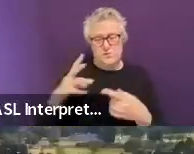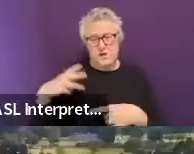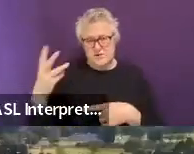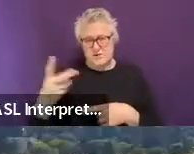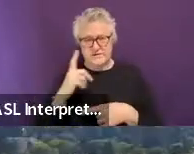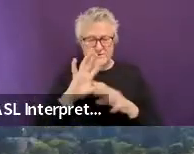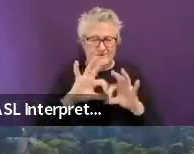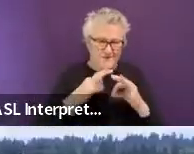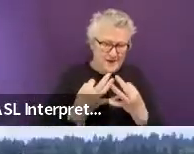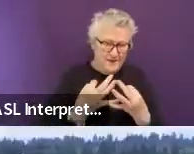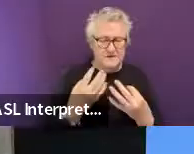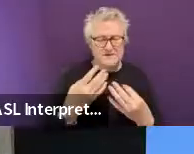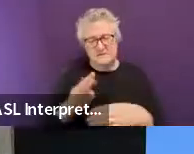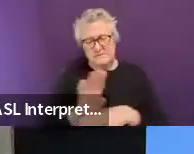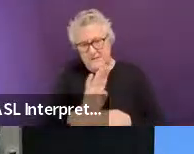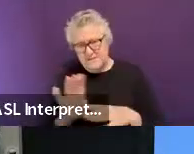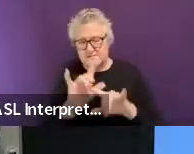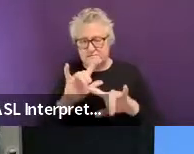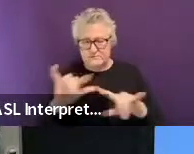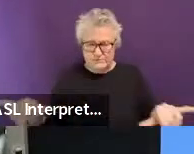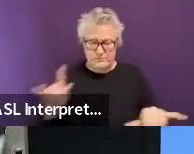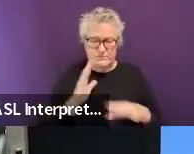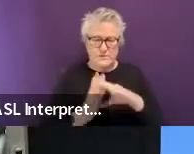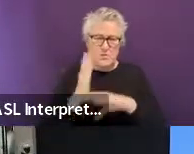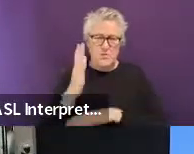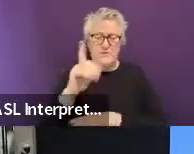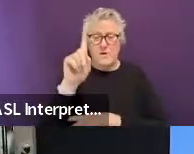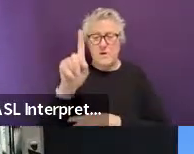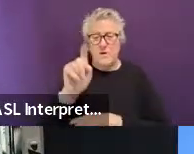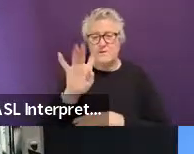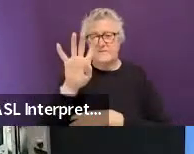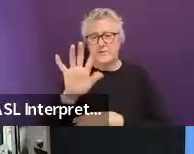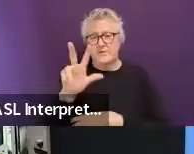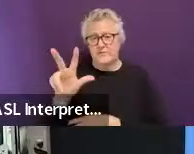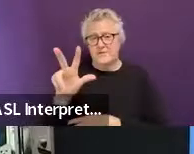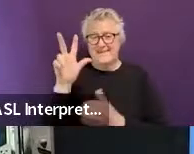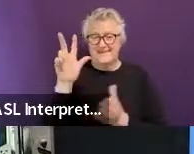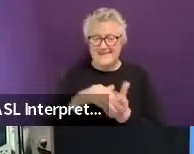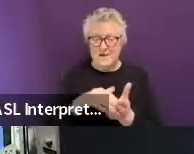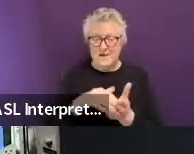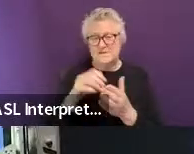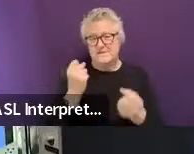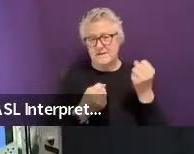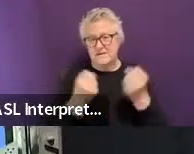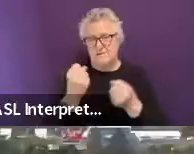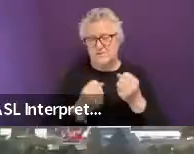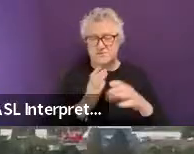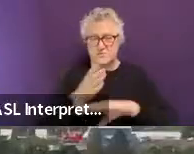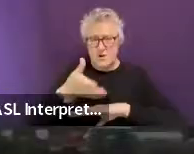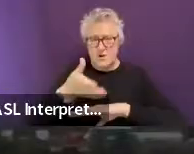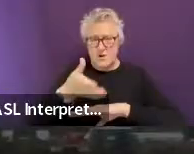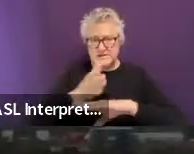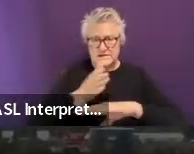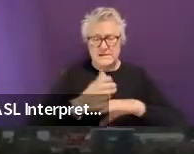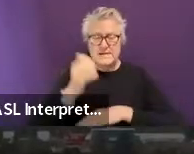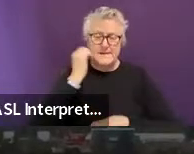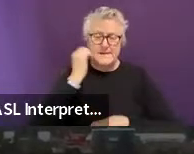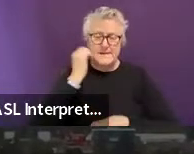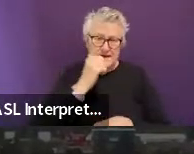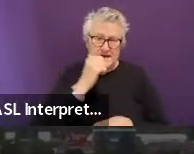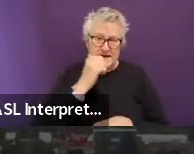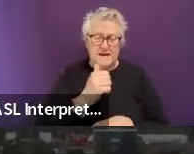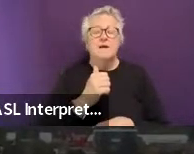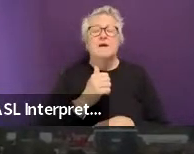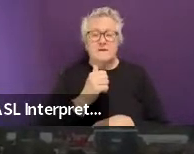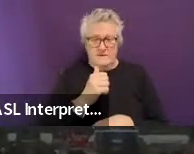and international economies. With over 143,000 vehicles crossing the Interstate Bridge each weekday, the area experiences 7 to 10 hours